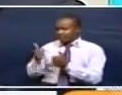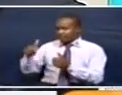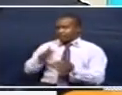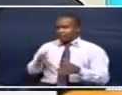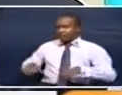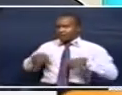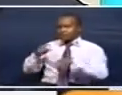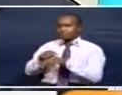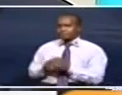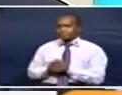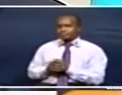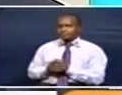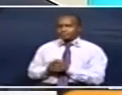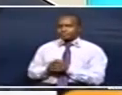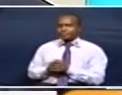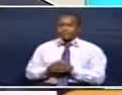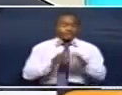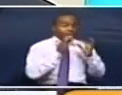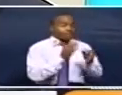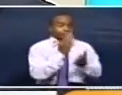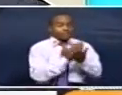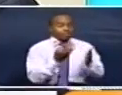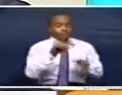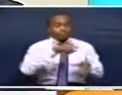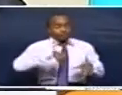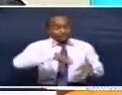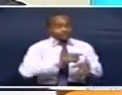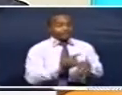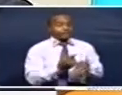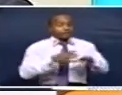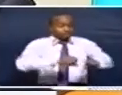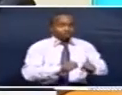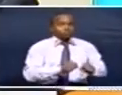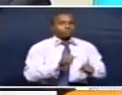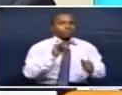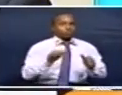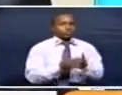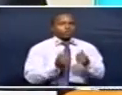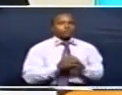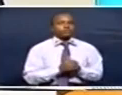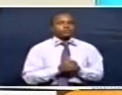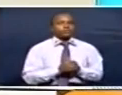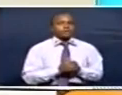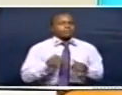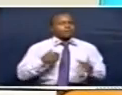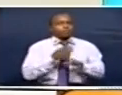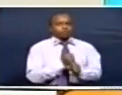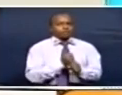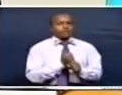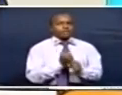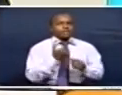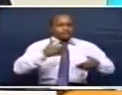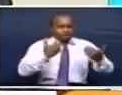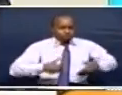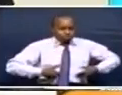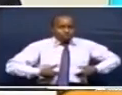if some of us get our way, yes, it will. It will. I'm very confident. Kenyans, young people in Kenya, are smart. They